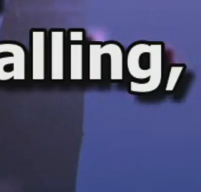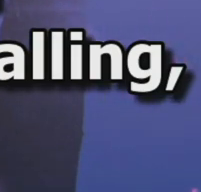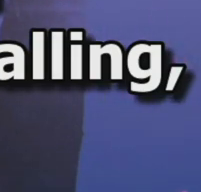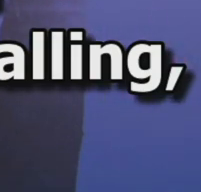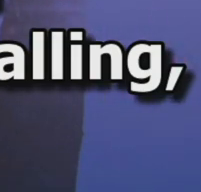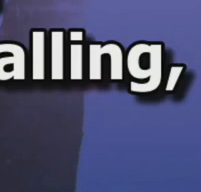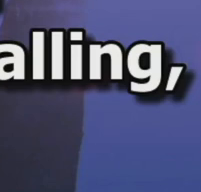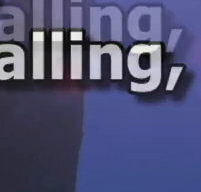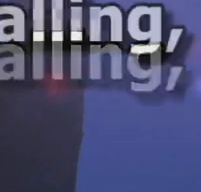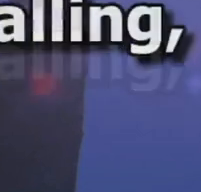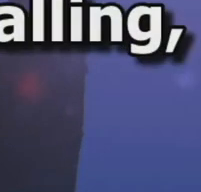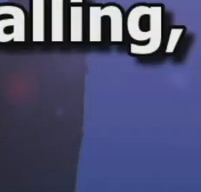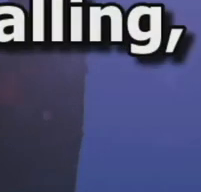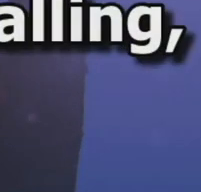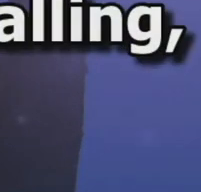by.